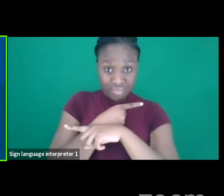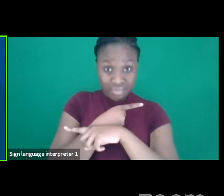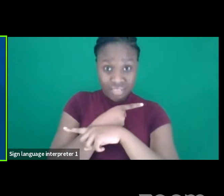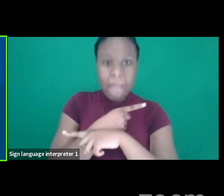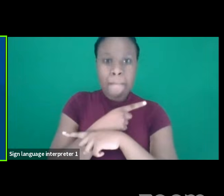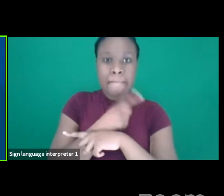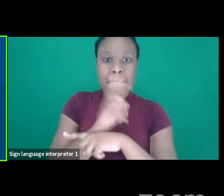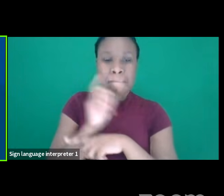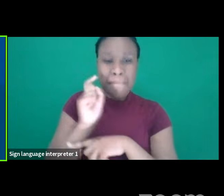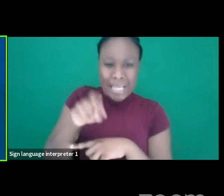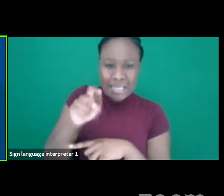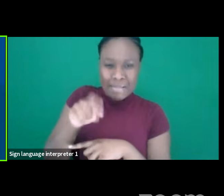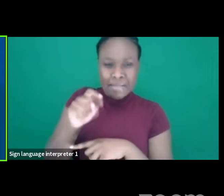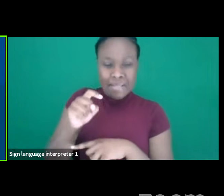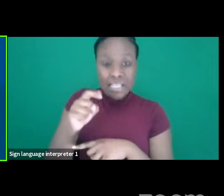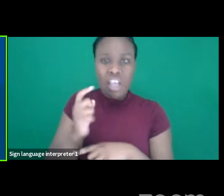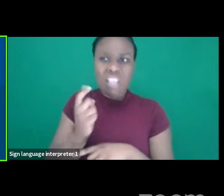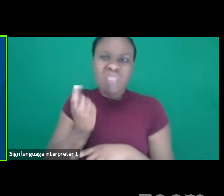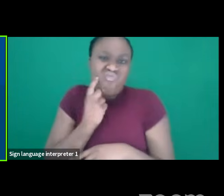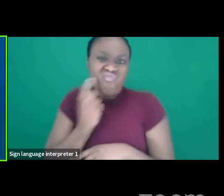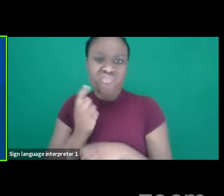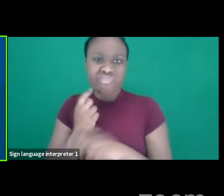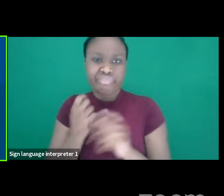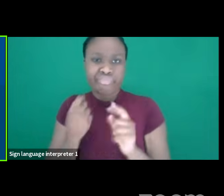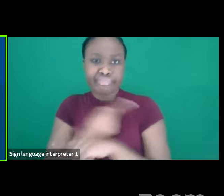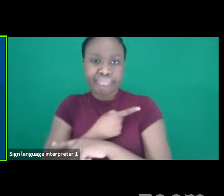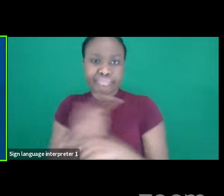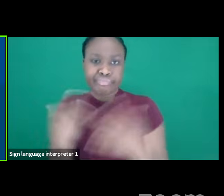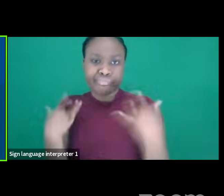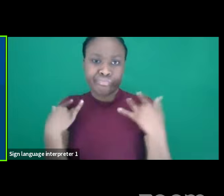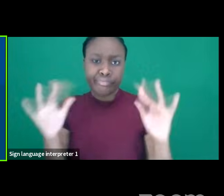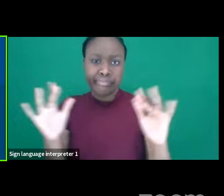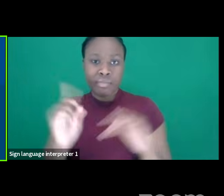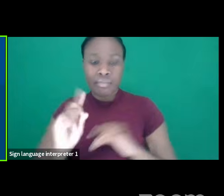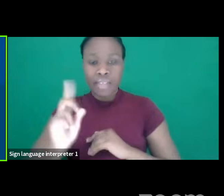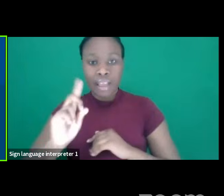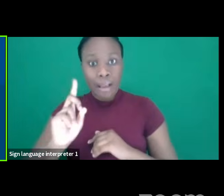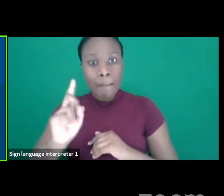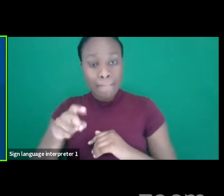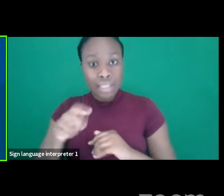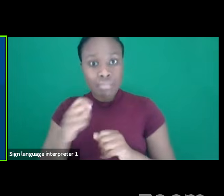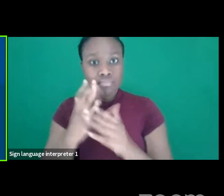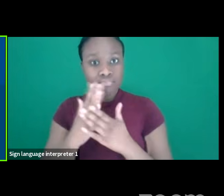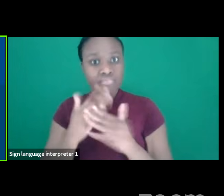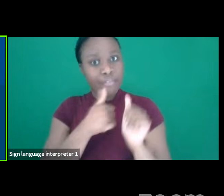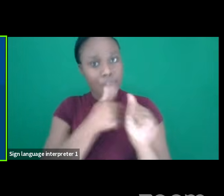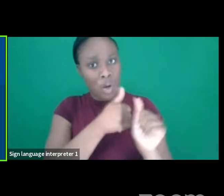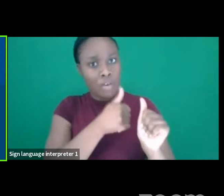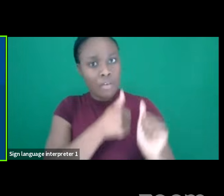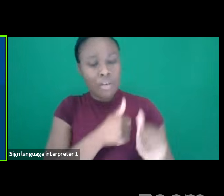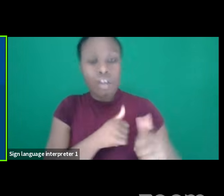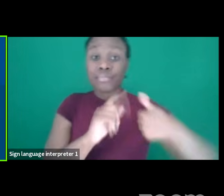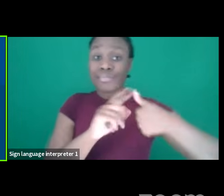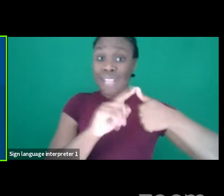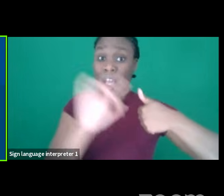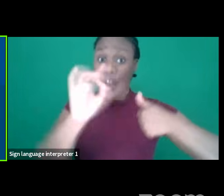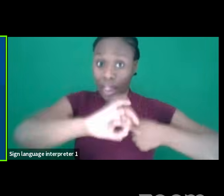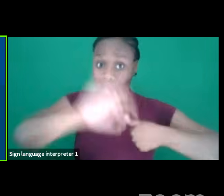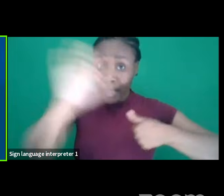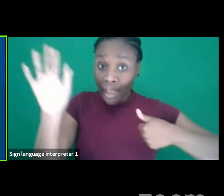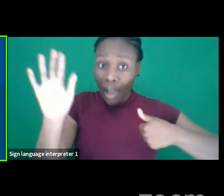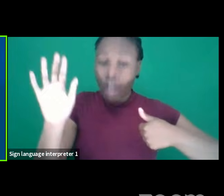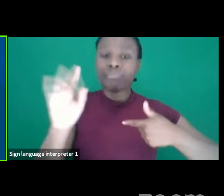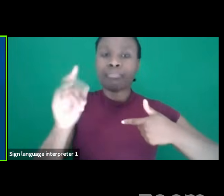the first and the second are talking about providing clarity and making it easy, the third one is really about